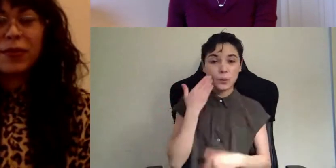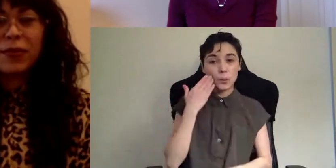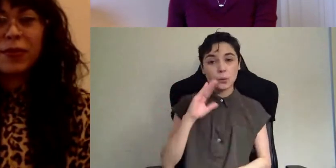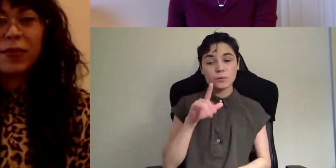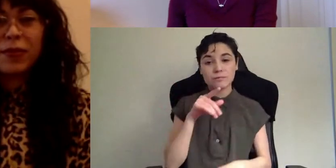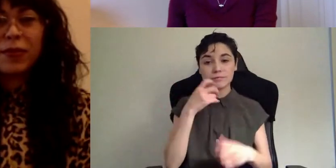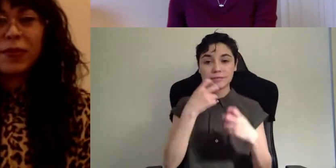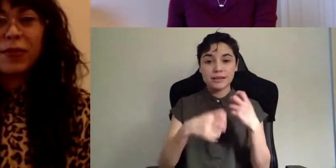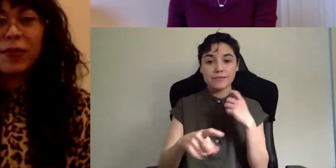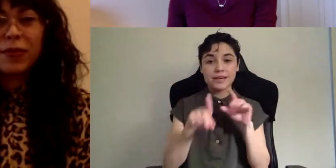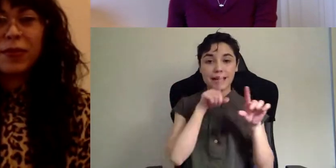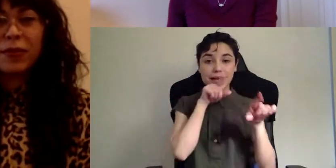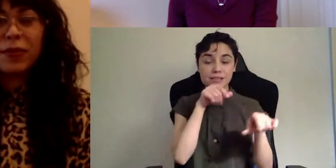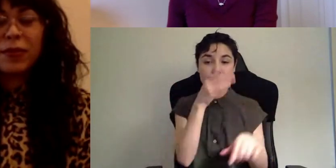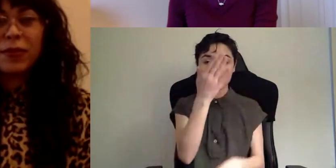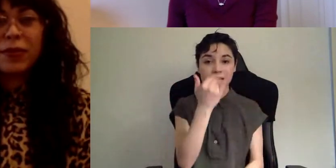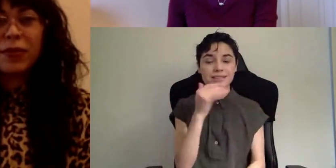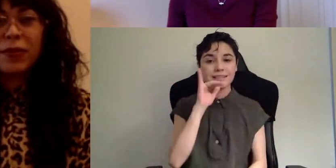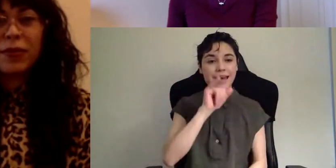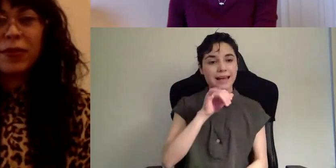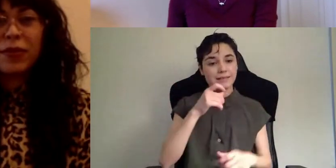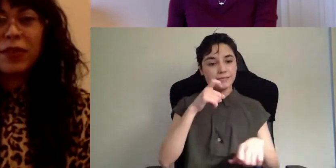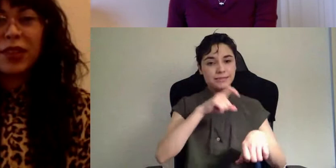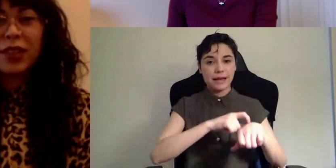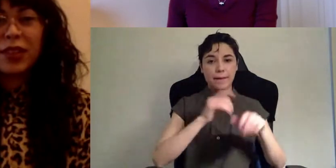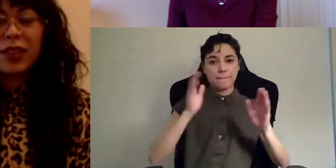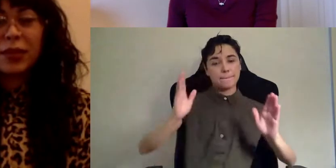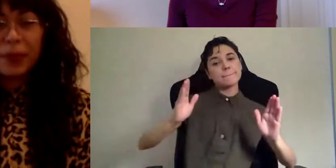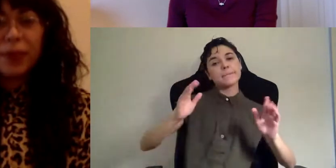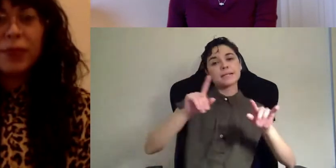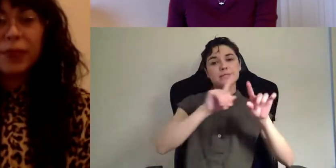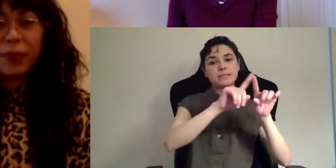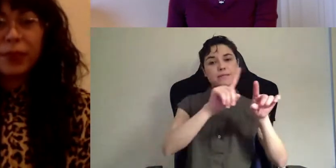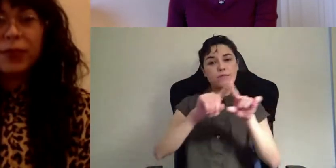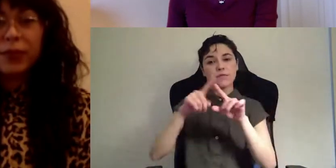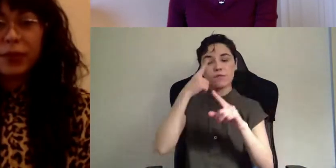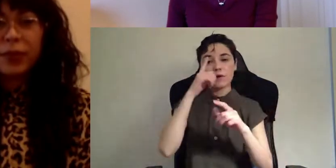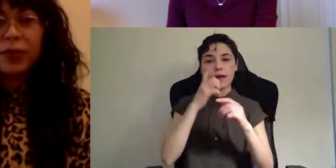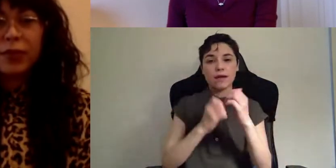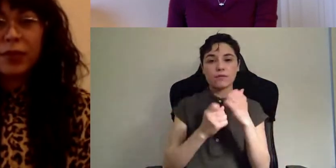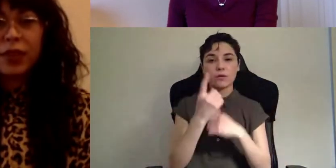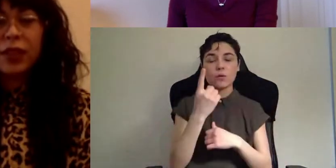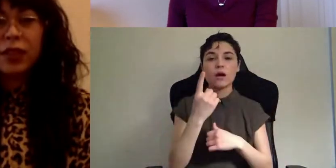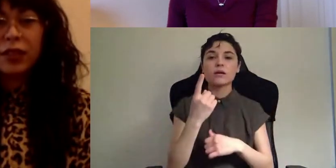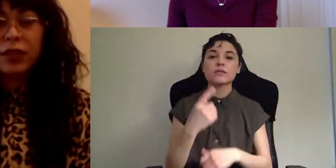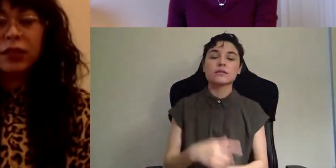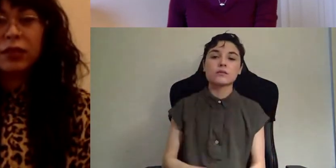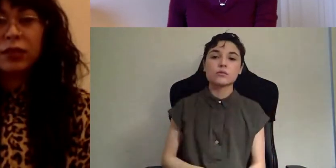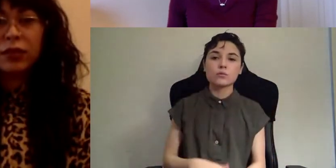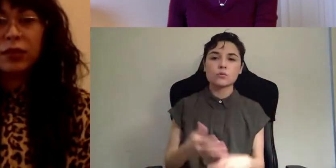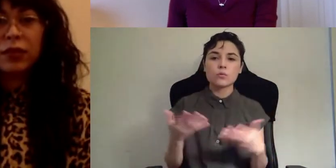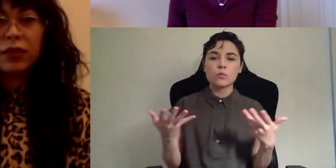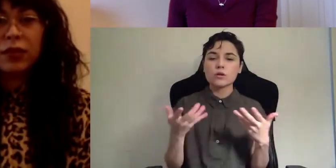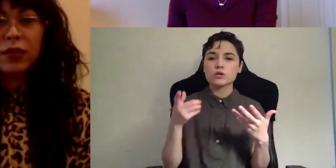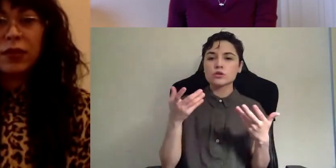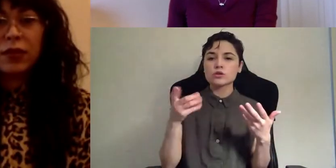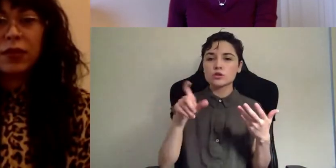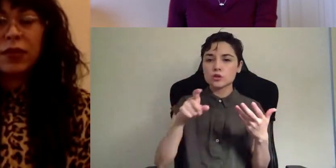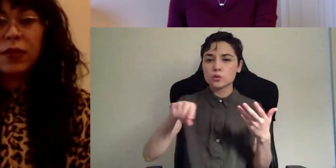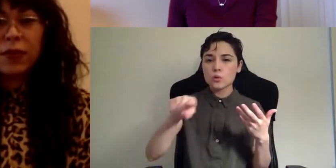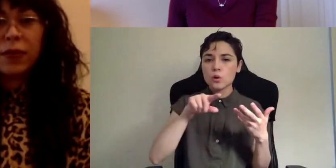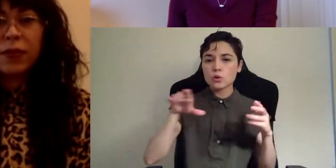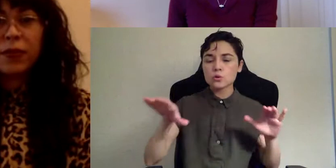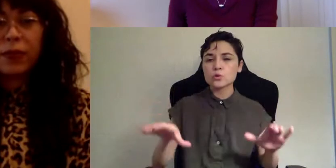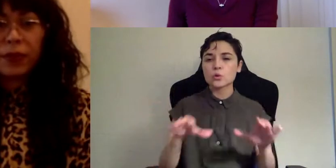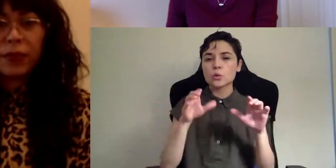What's good to do while you're waiting? Resource yourself. Find the resources within yourself that can be